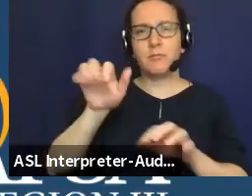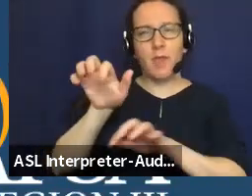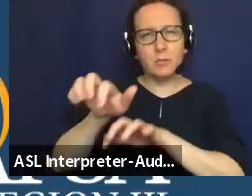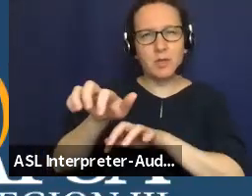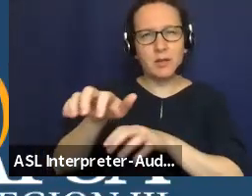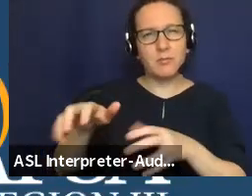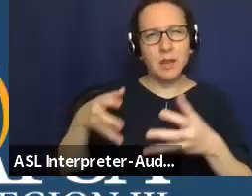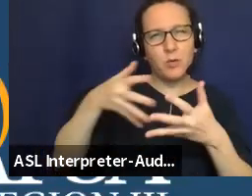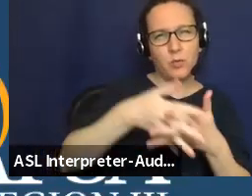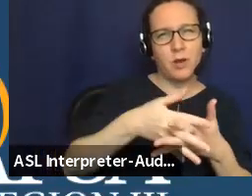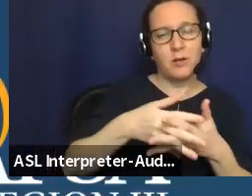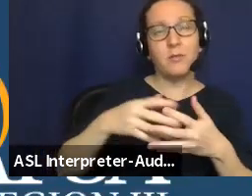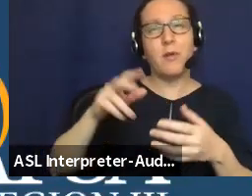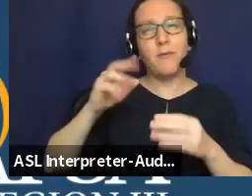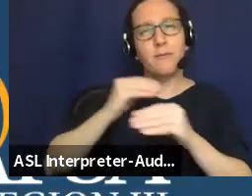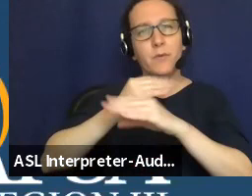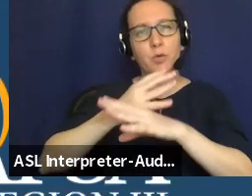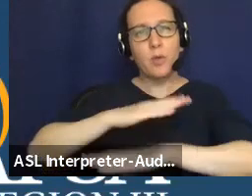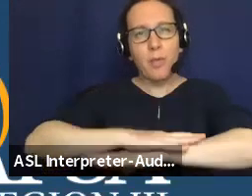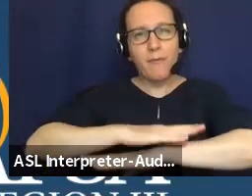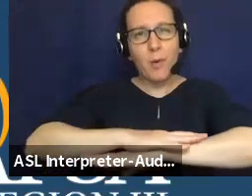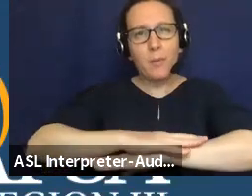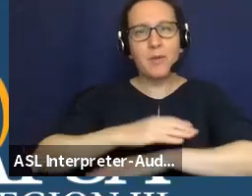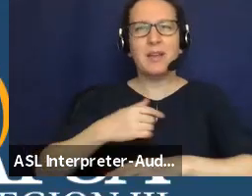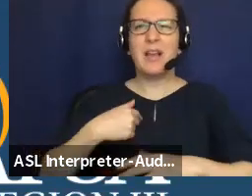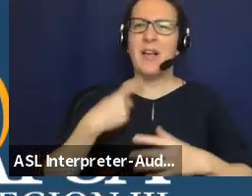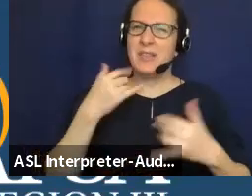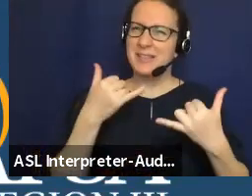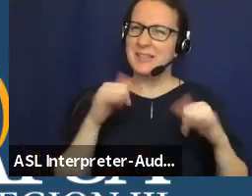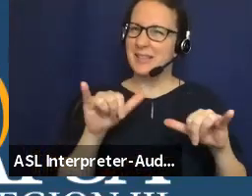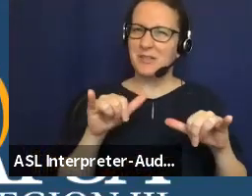platforms. I think there still needs time